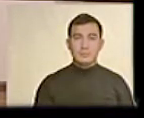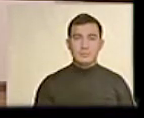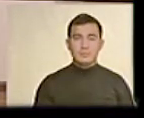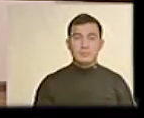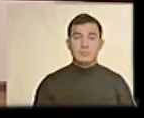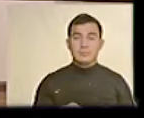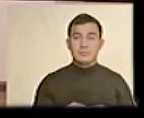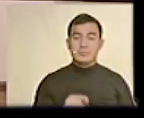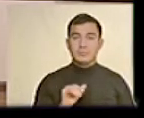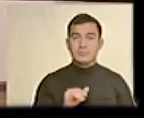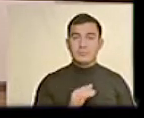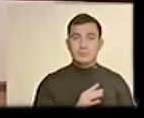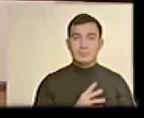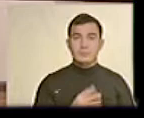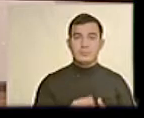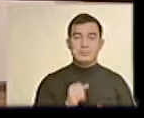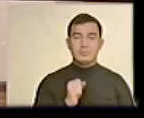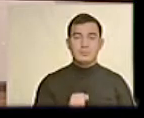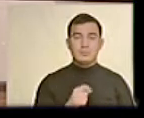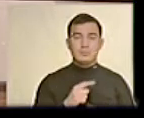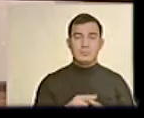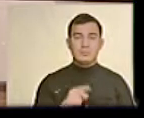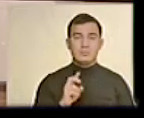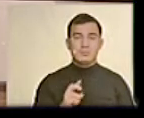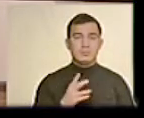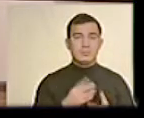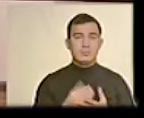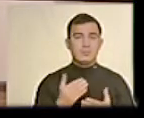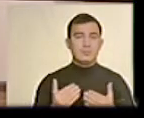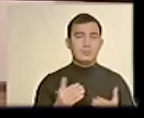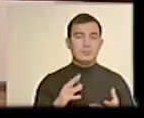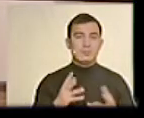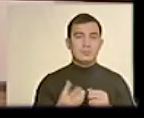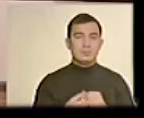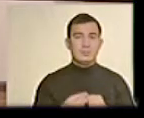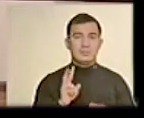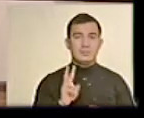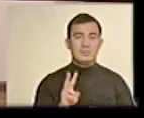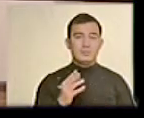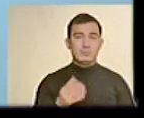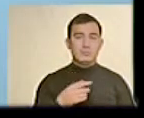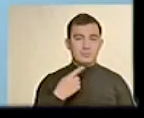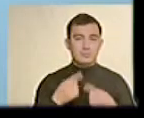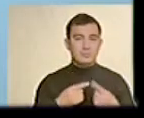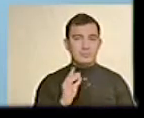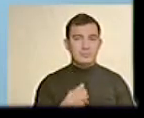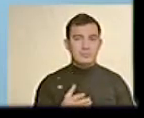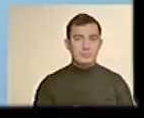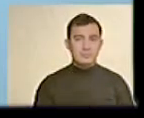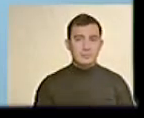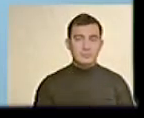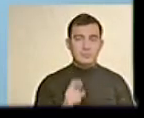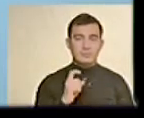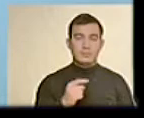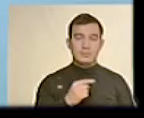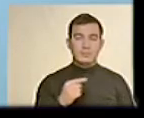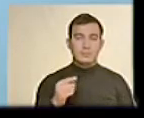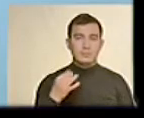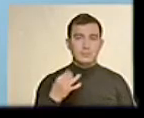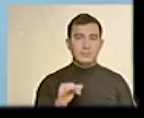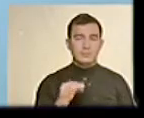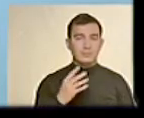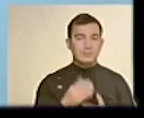Ya'ni a va b sonlar yig'indisining kvadrati deb o'qiladi. Keyingisi x minus y